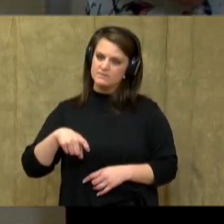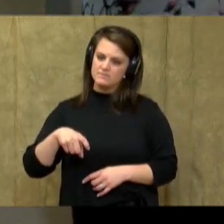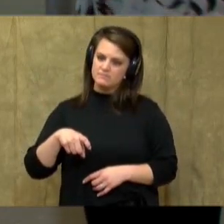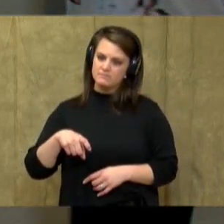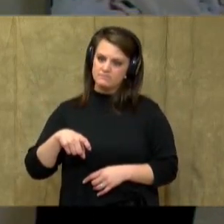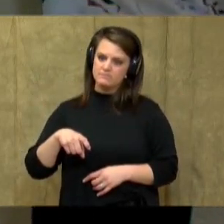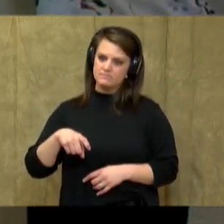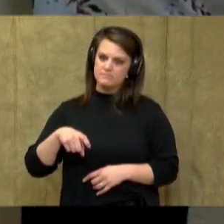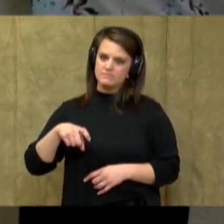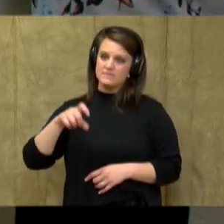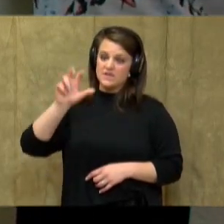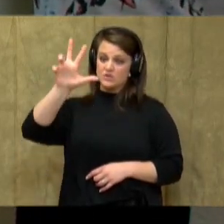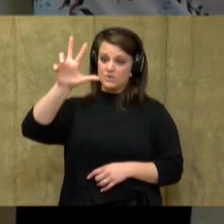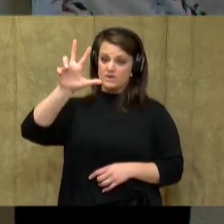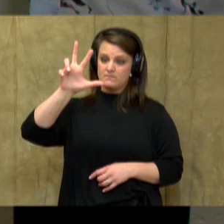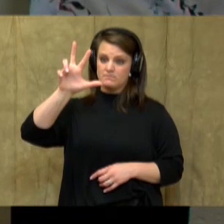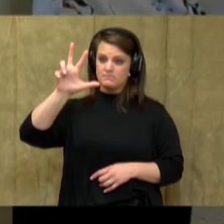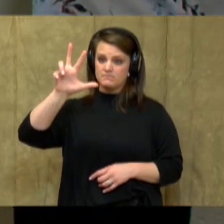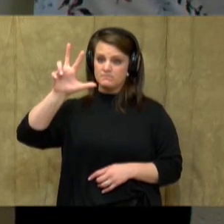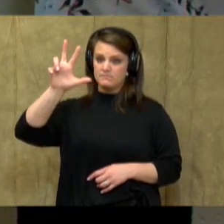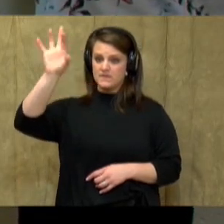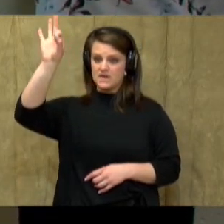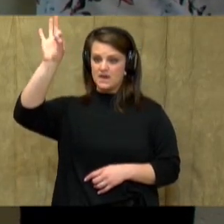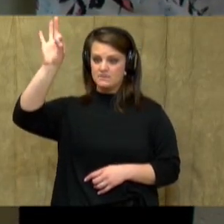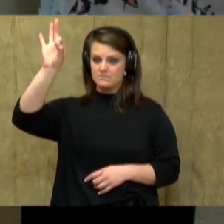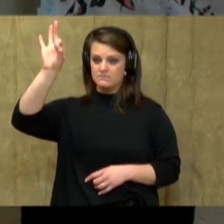be 3 and